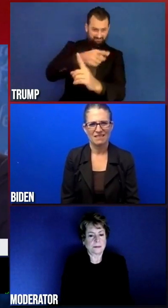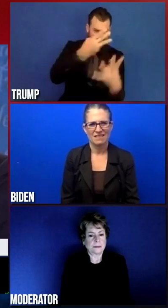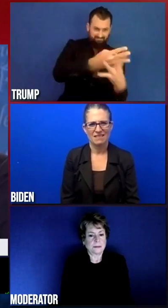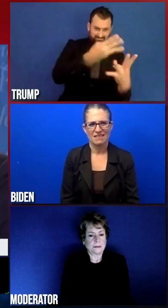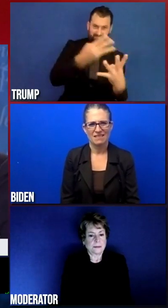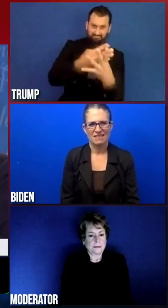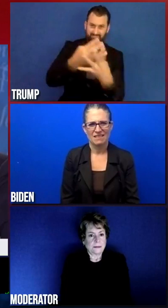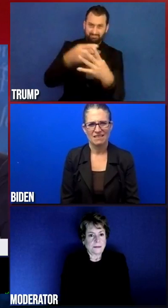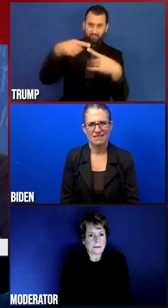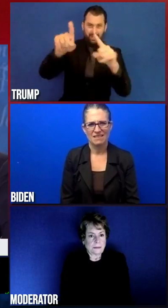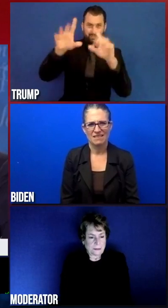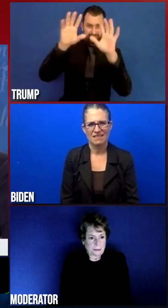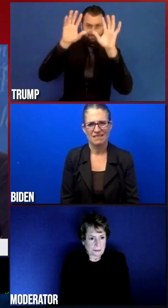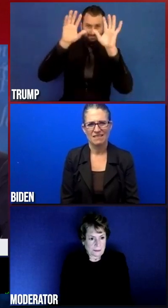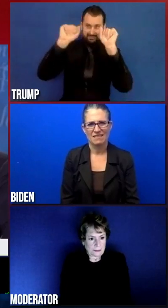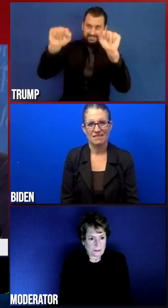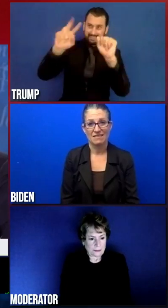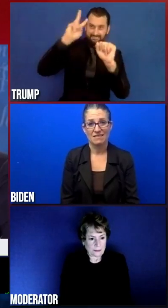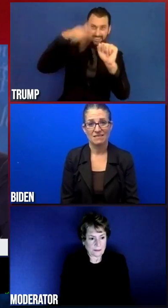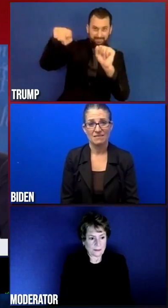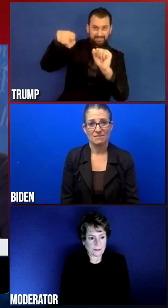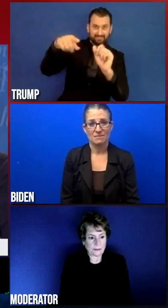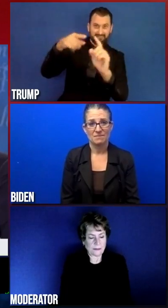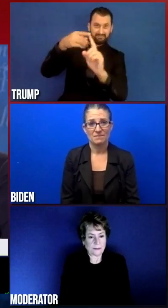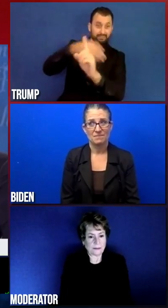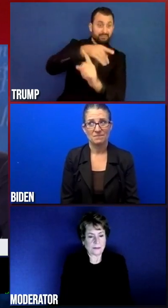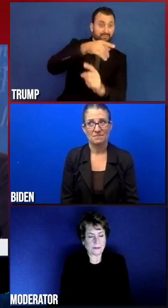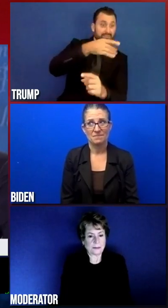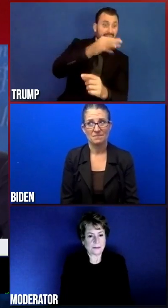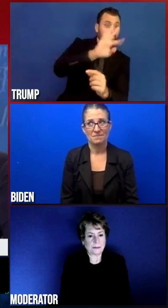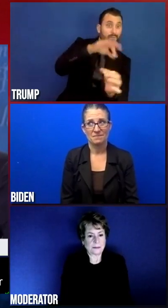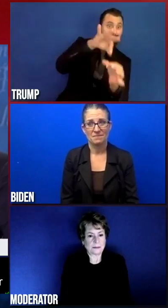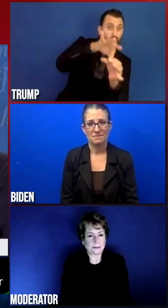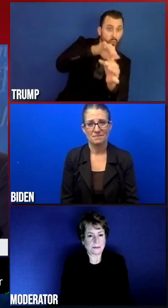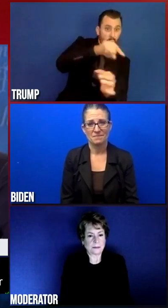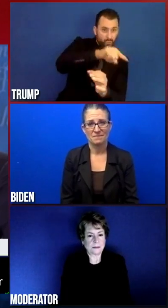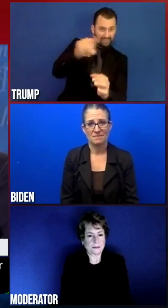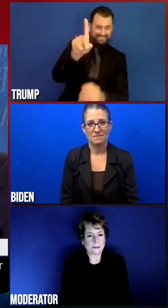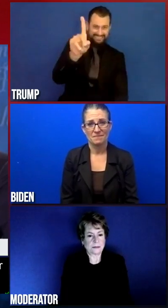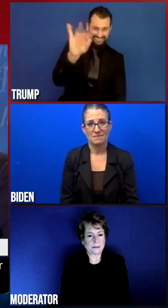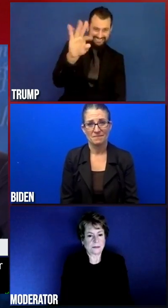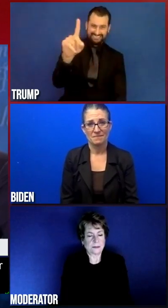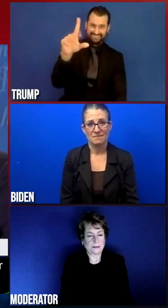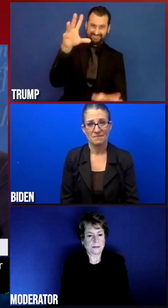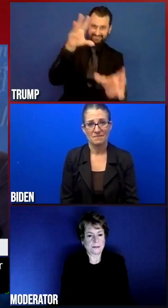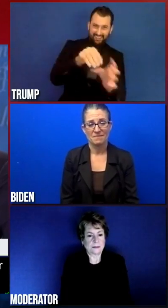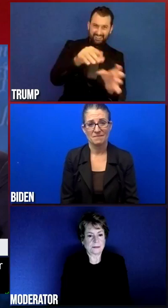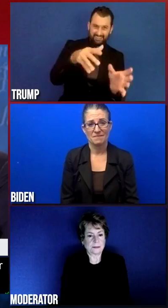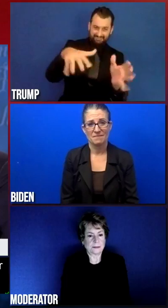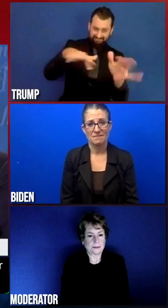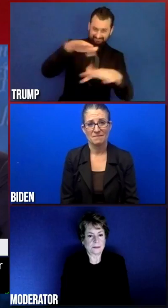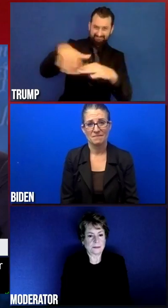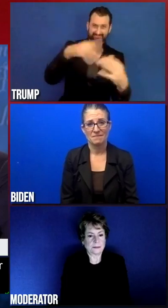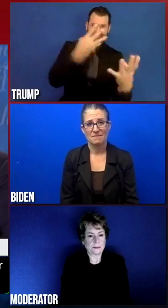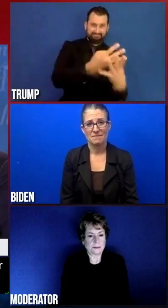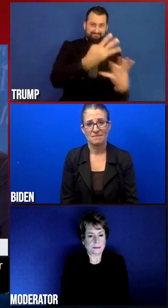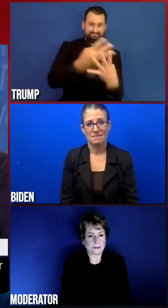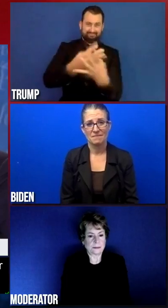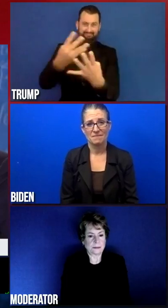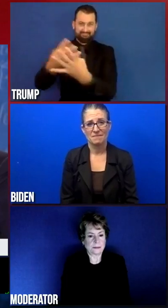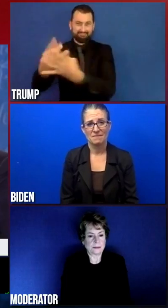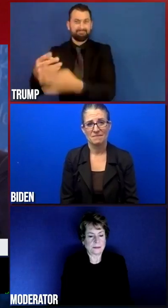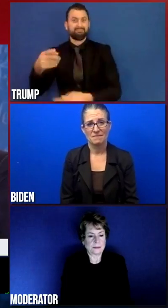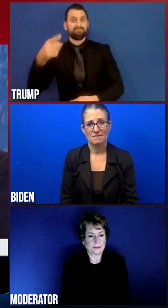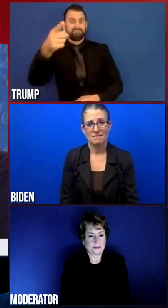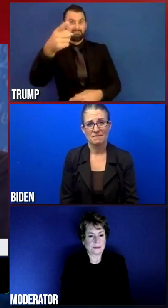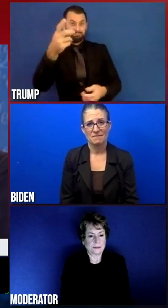why, if you look at the polls, I'm doing better than any Republican has done in a long time, because they saw what you did. You call them